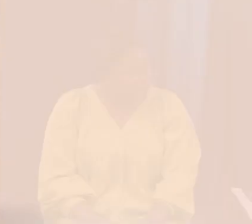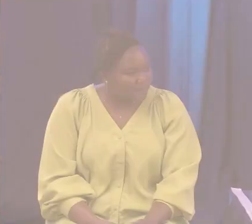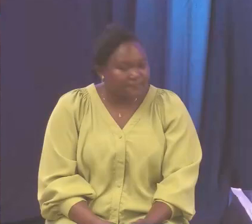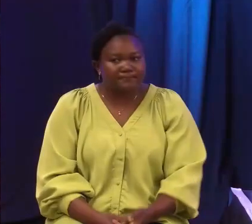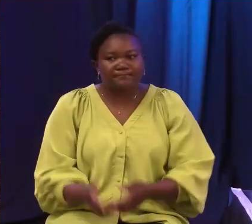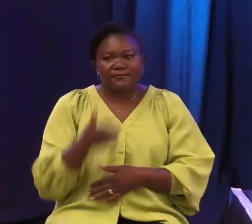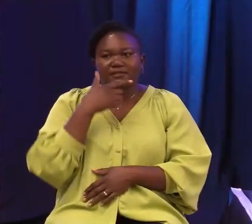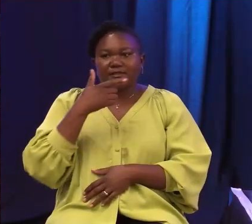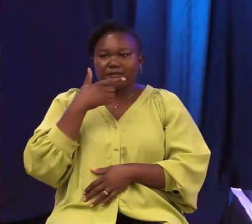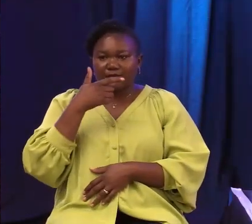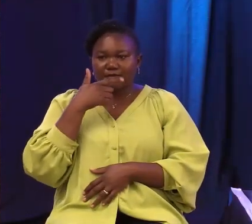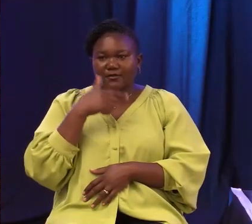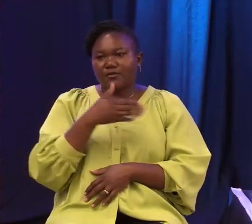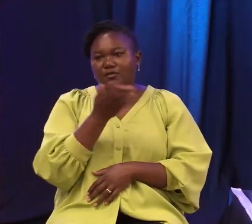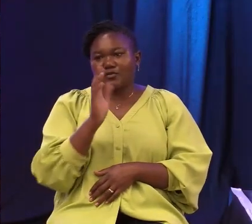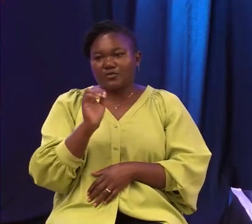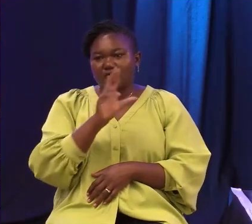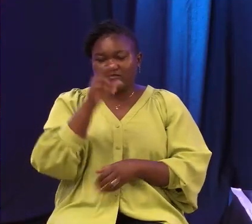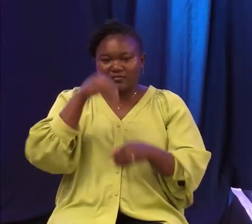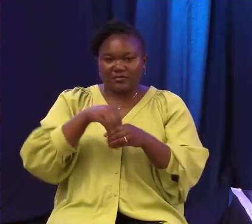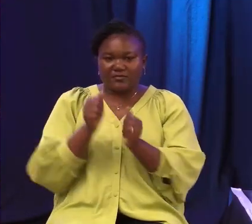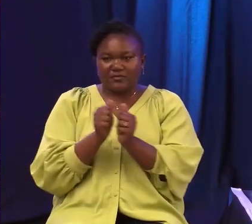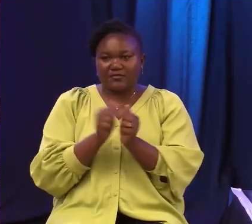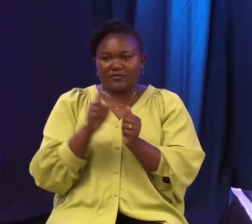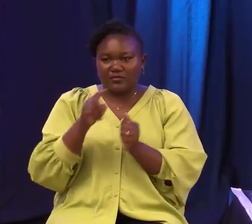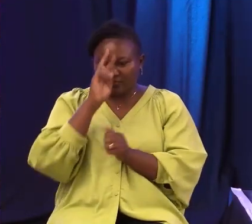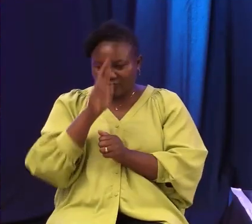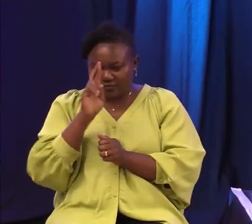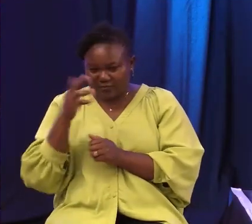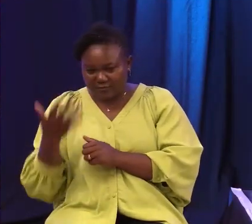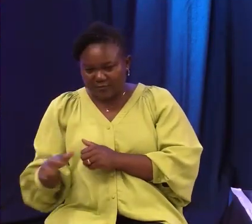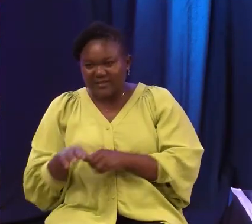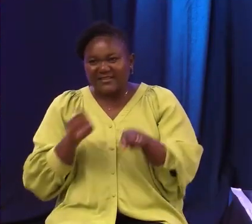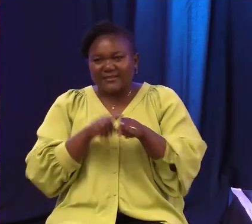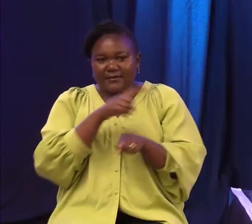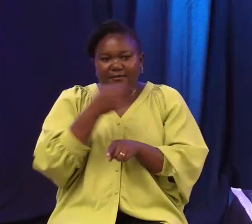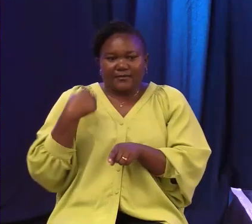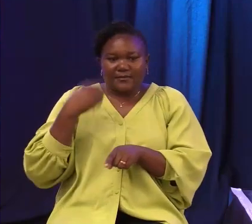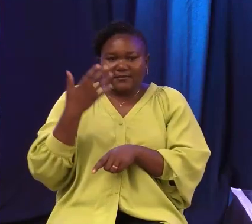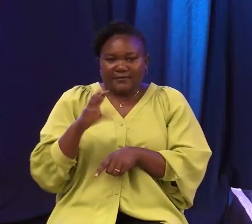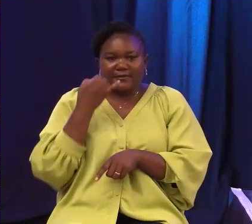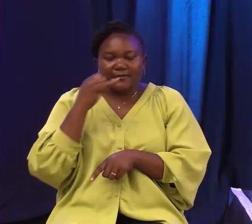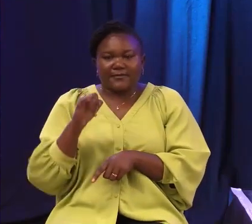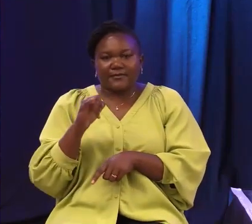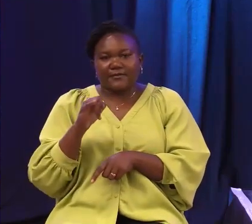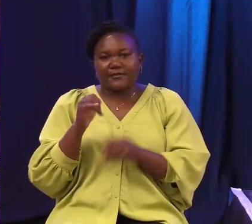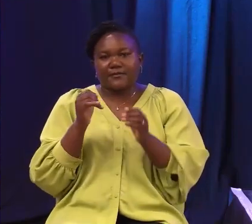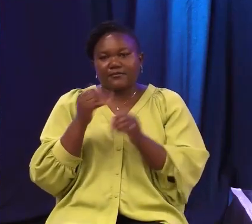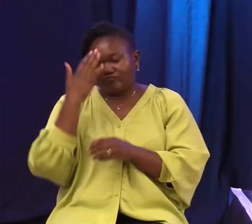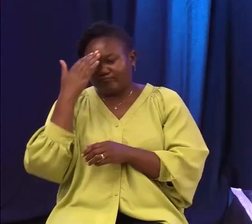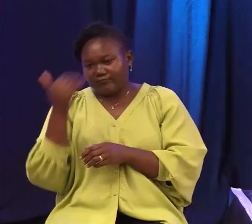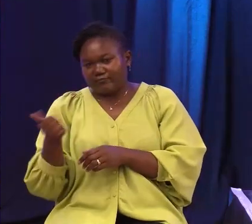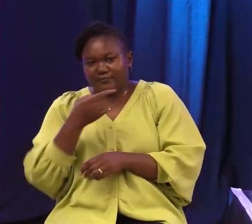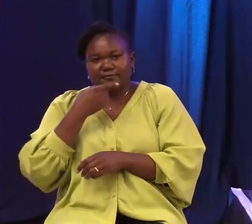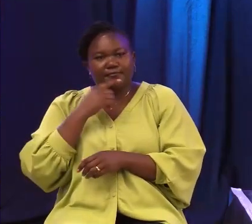Thank you, Basil. All protocol observed, as was mentioned by Basil. Good afternoon, ladies and